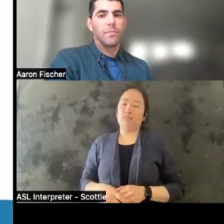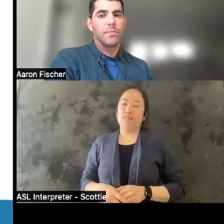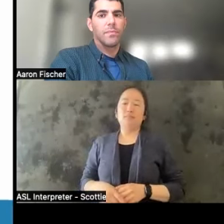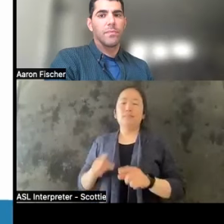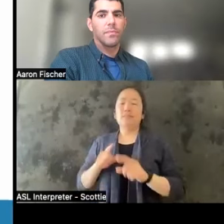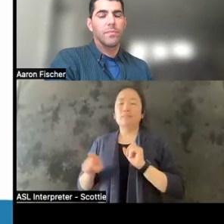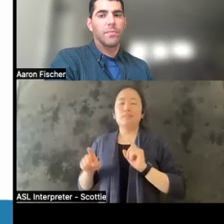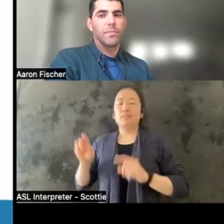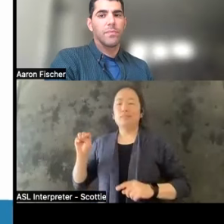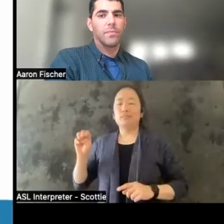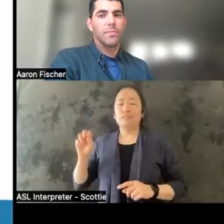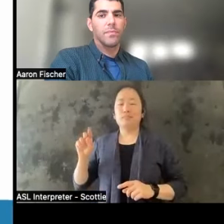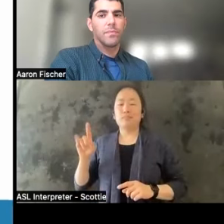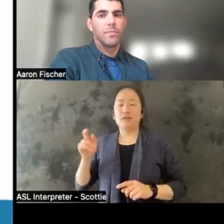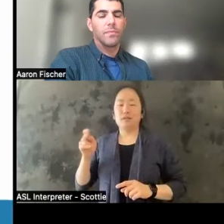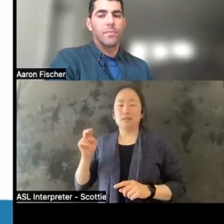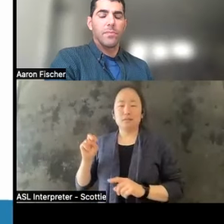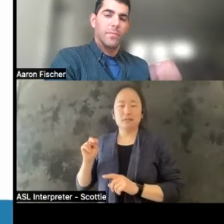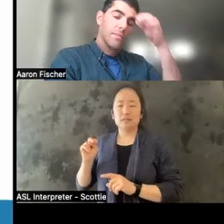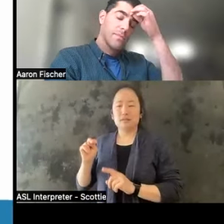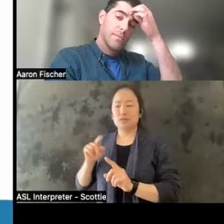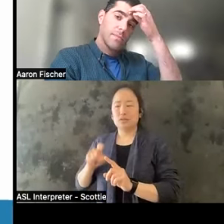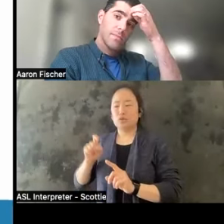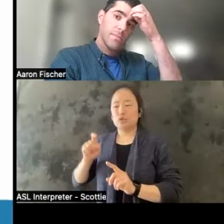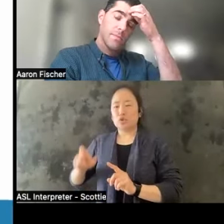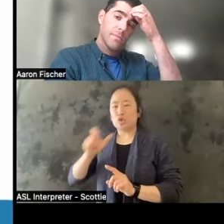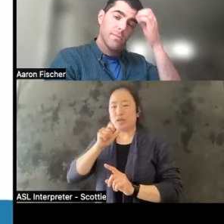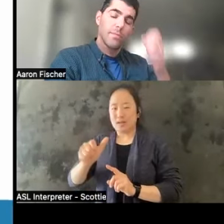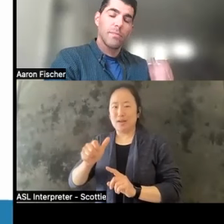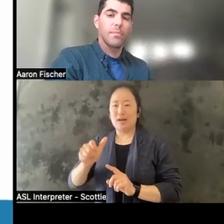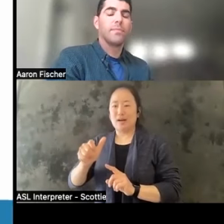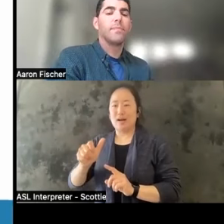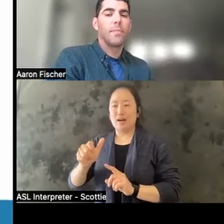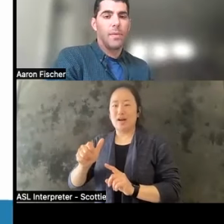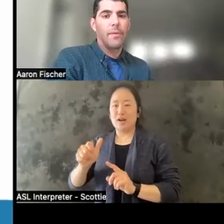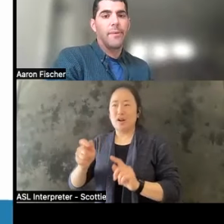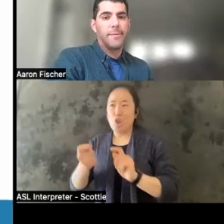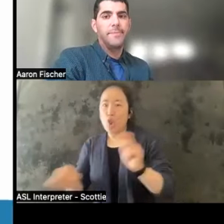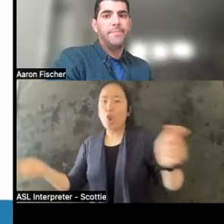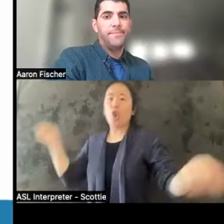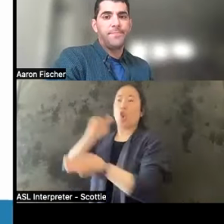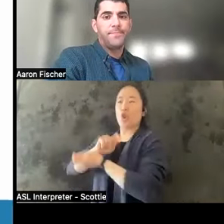modification doesn't have to or shouldn't fundamentally alter the nature of the services